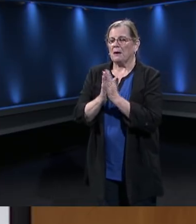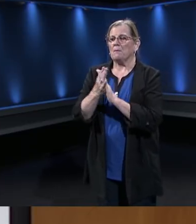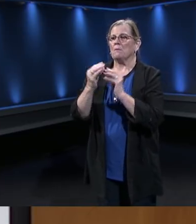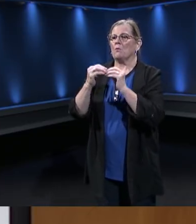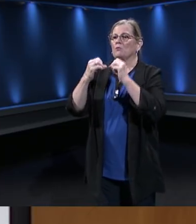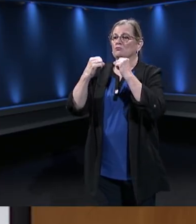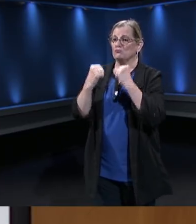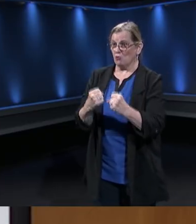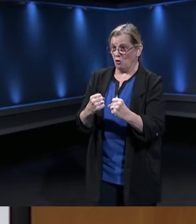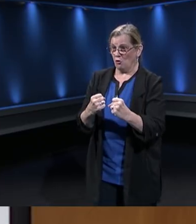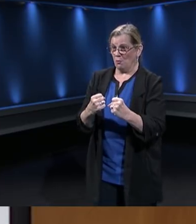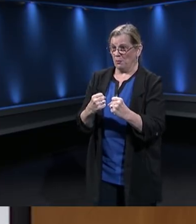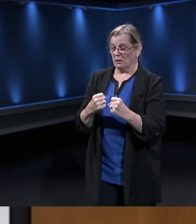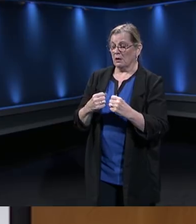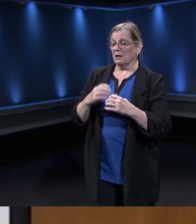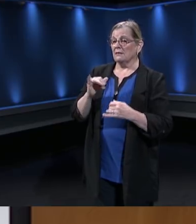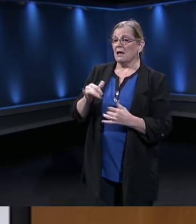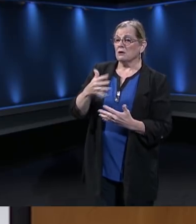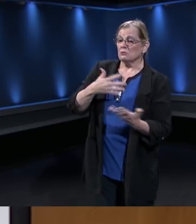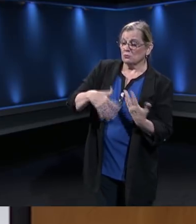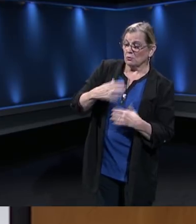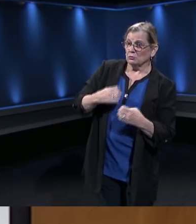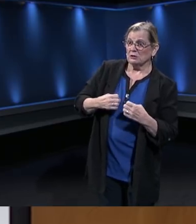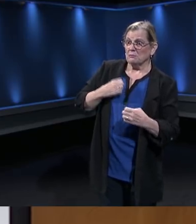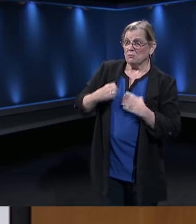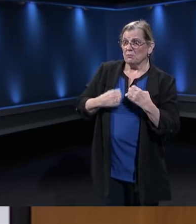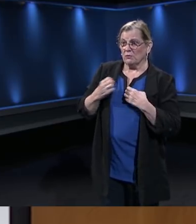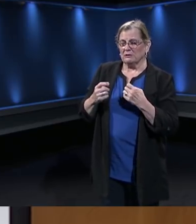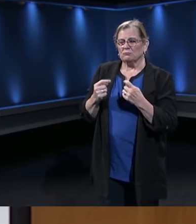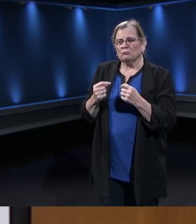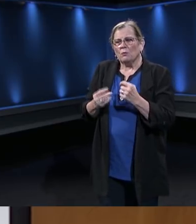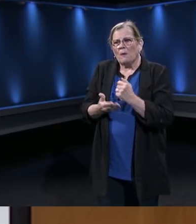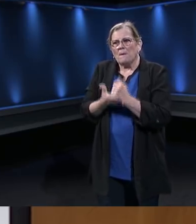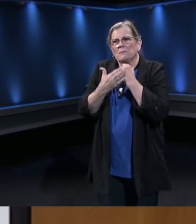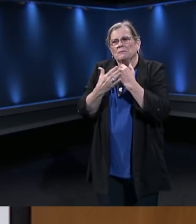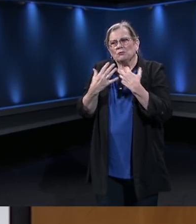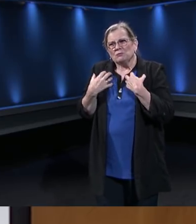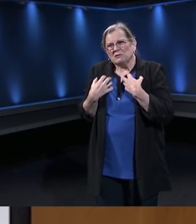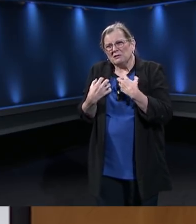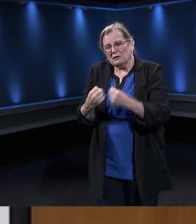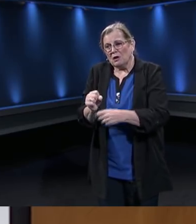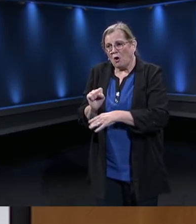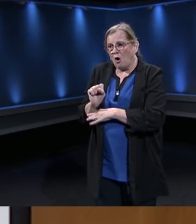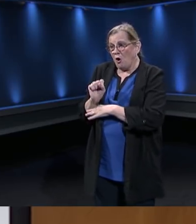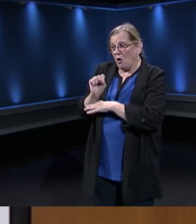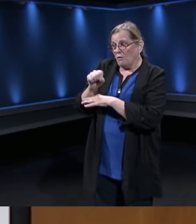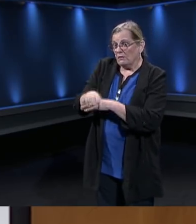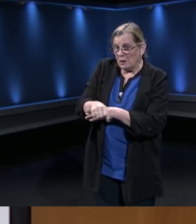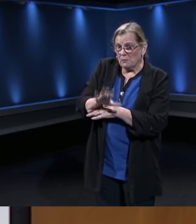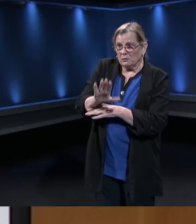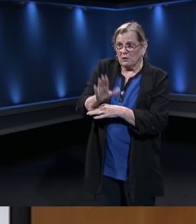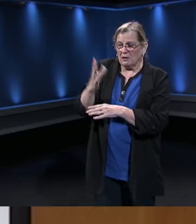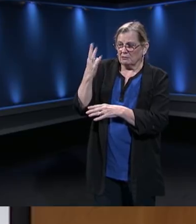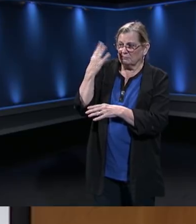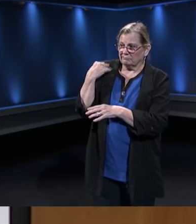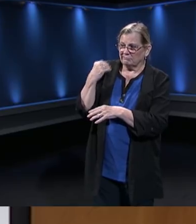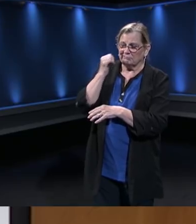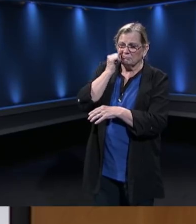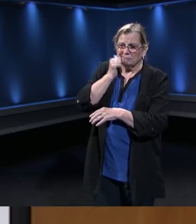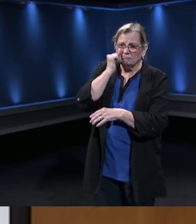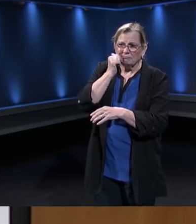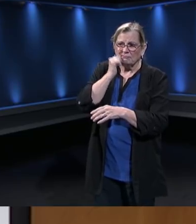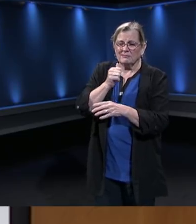those skills that allow us to become resilient and overcome challenges in our everyday lives.